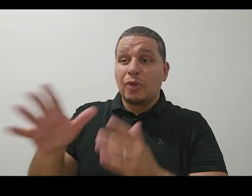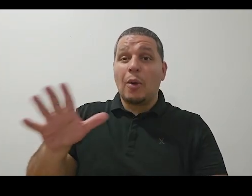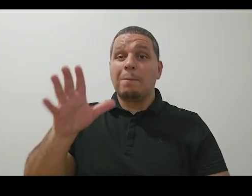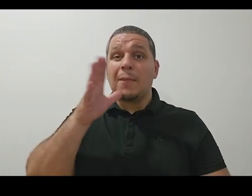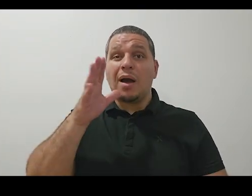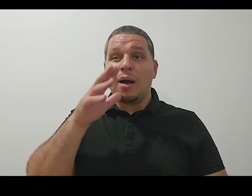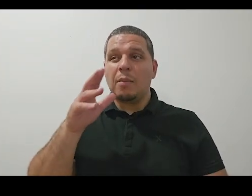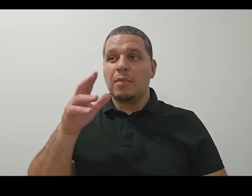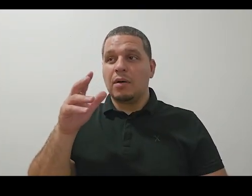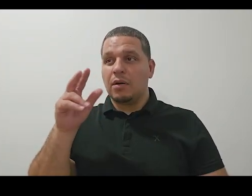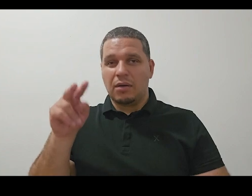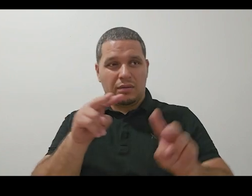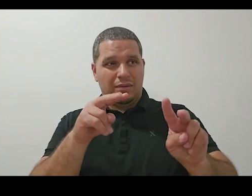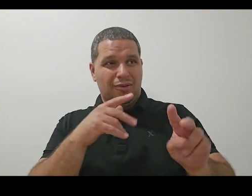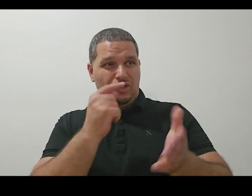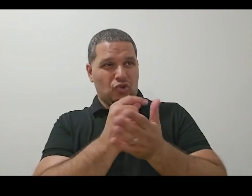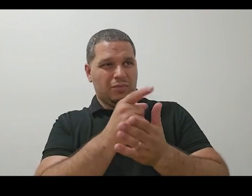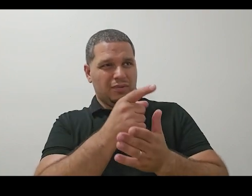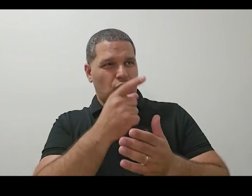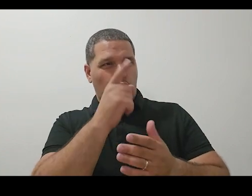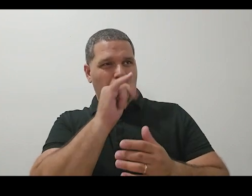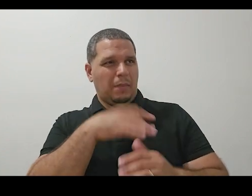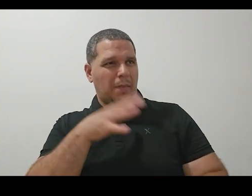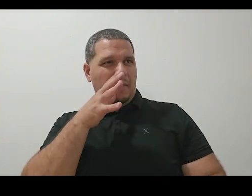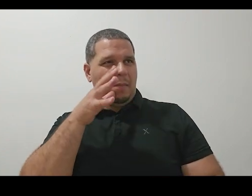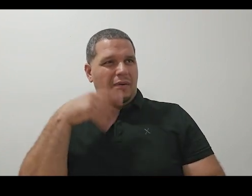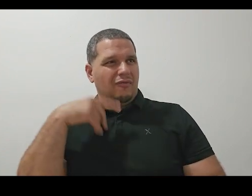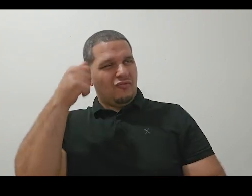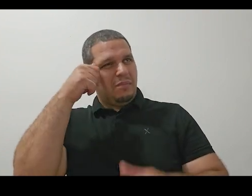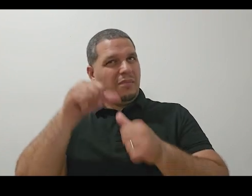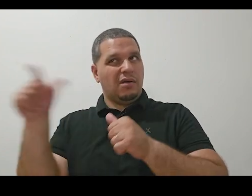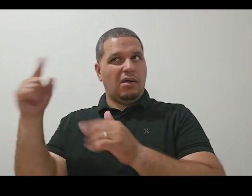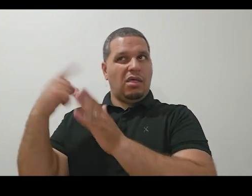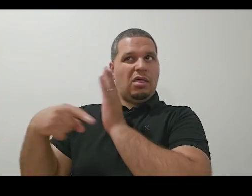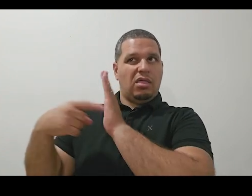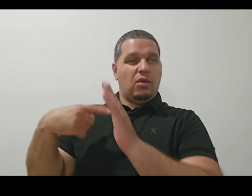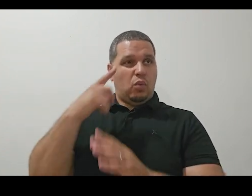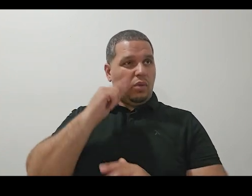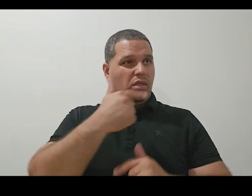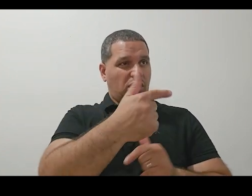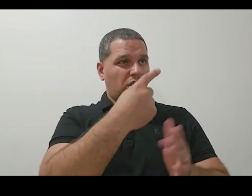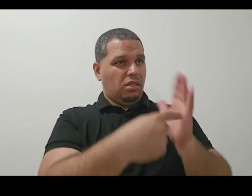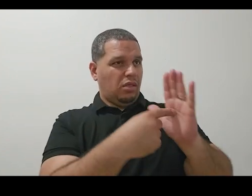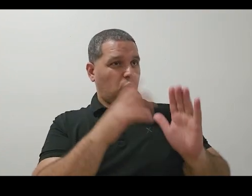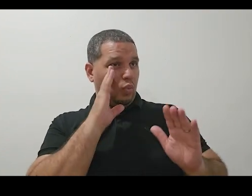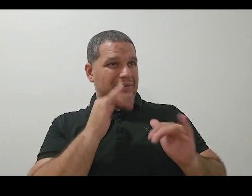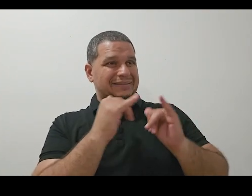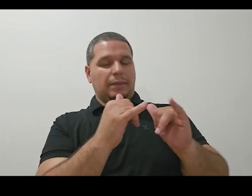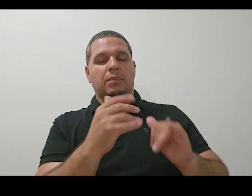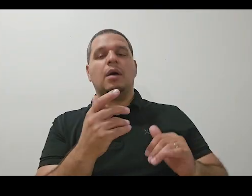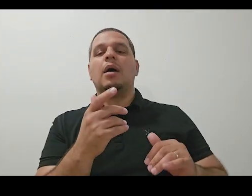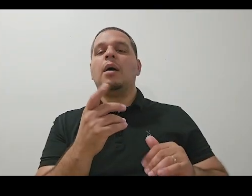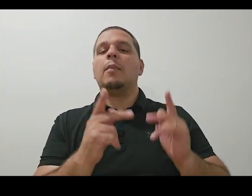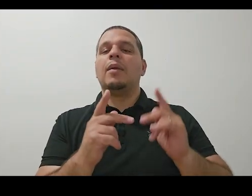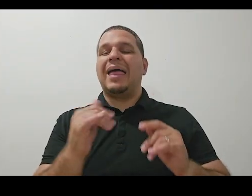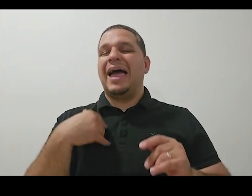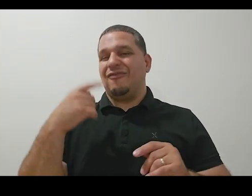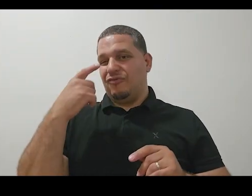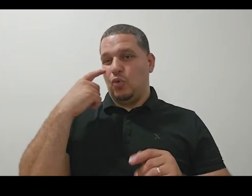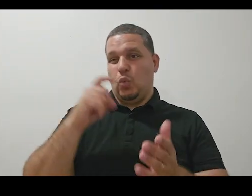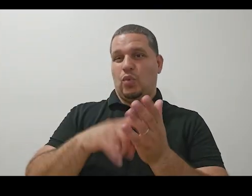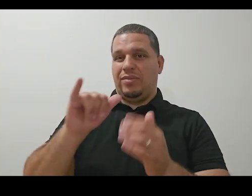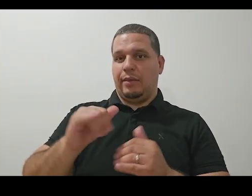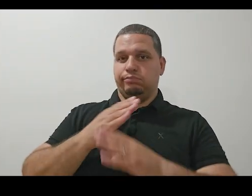moms or the environment give to them. So yeah, that's another very hidden stigma I just realized, and that's another kind of